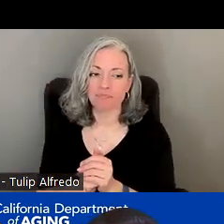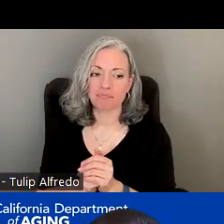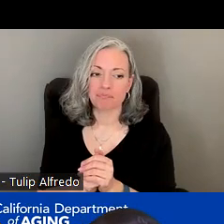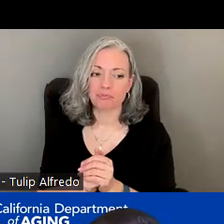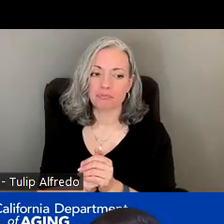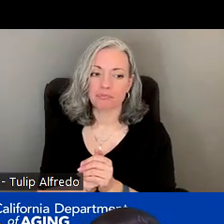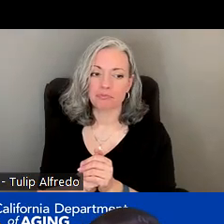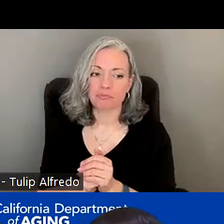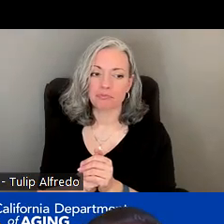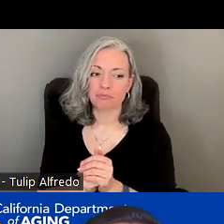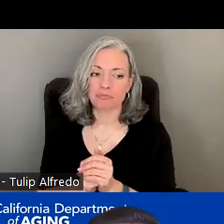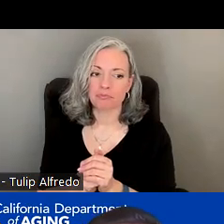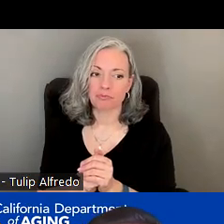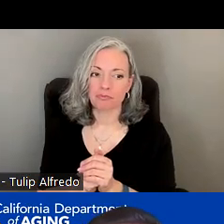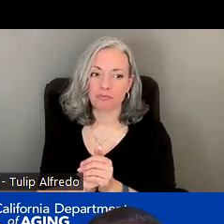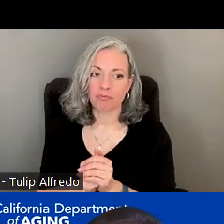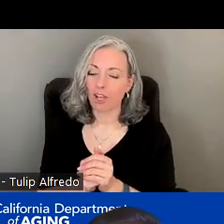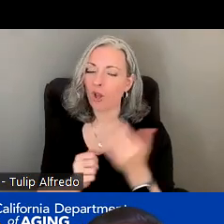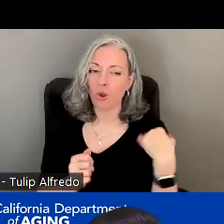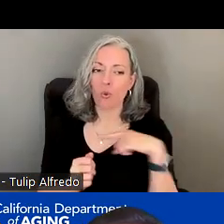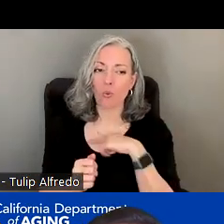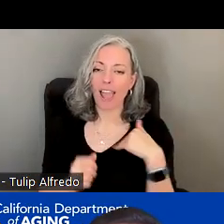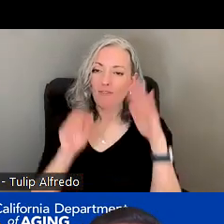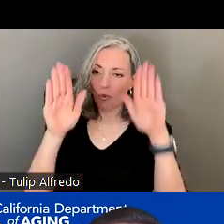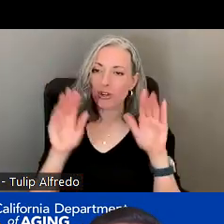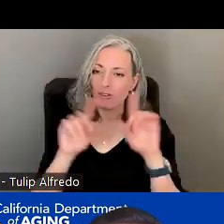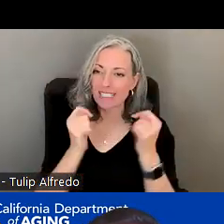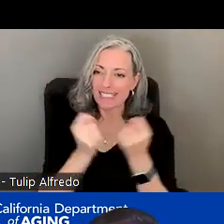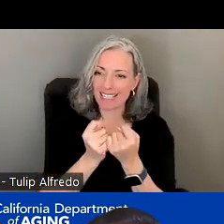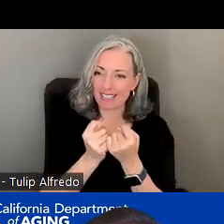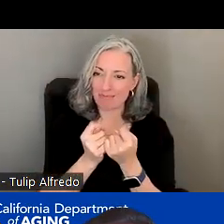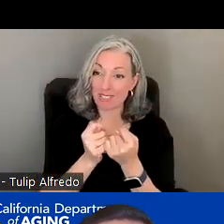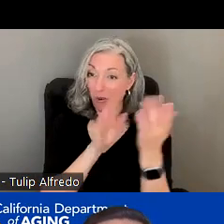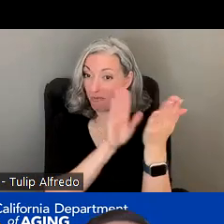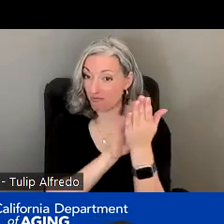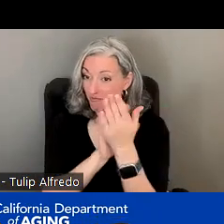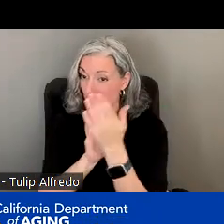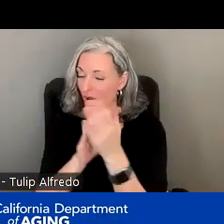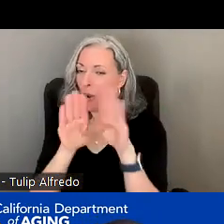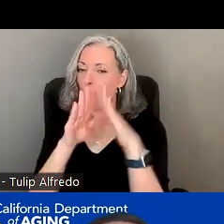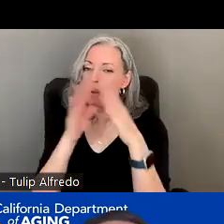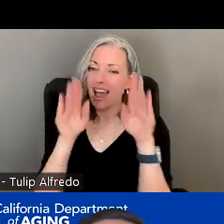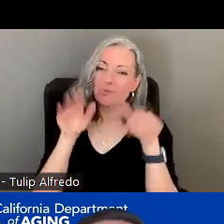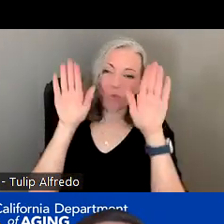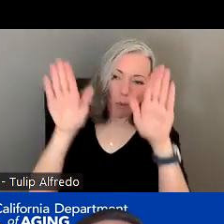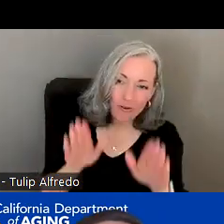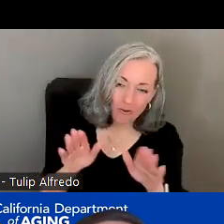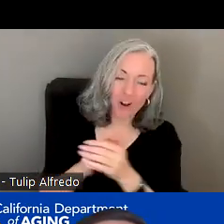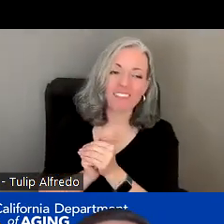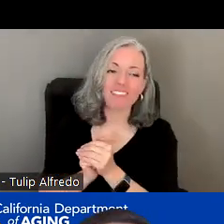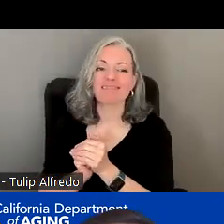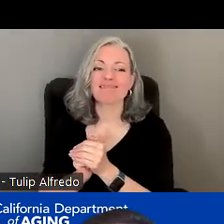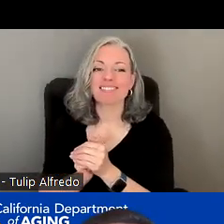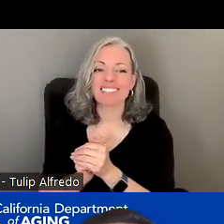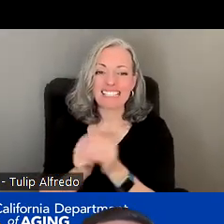Callie. We worked with an awesome team on this project, so I'm going to give them a little shout out. Open House was phenomenal. They led efforts to ensure that the community helped